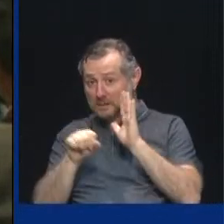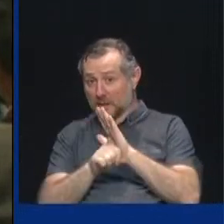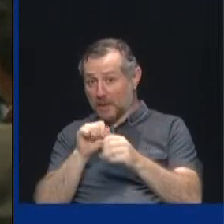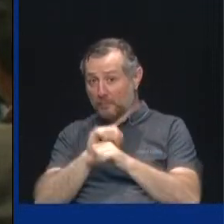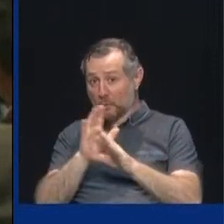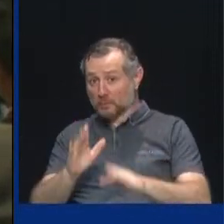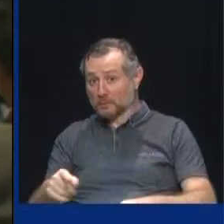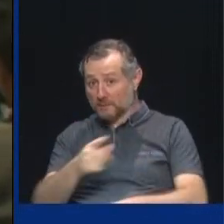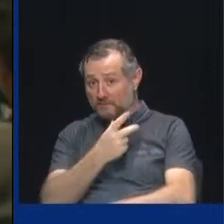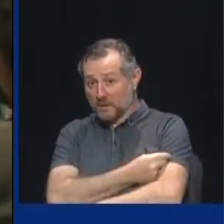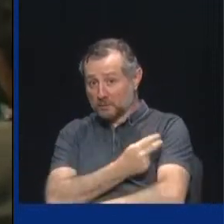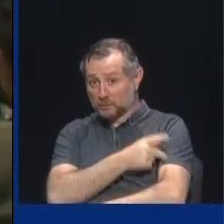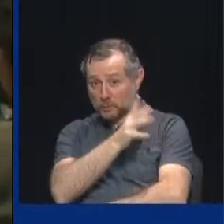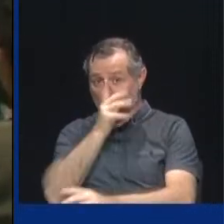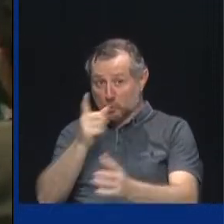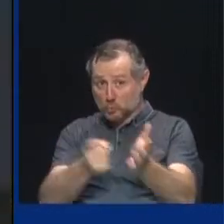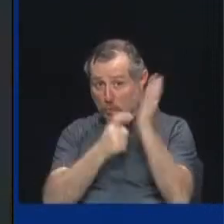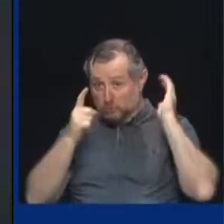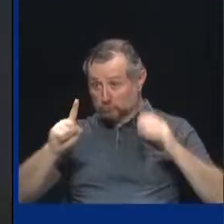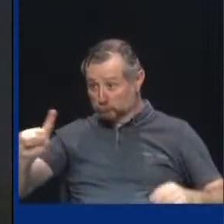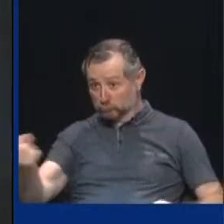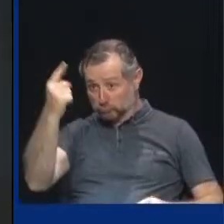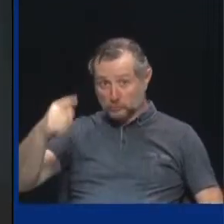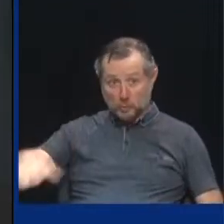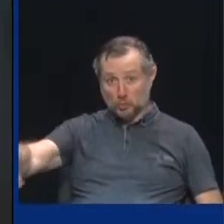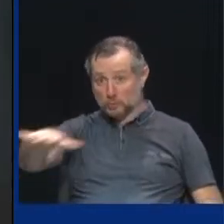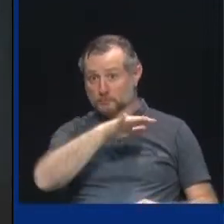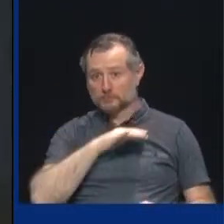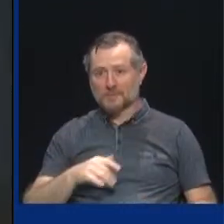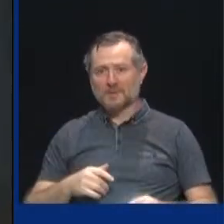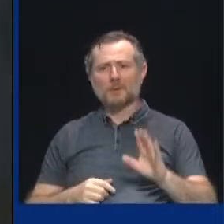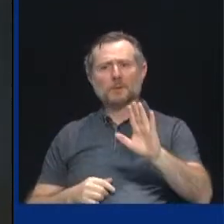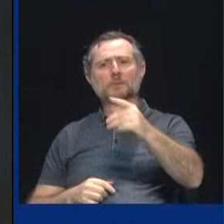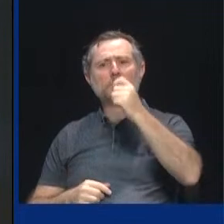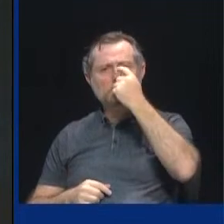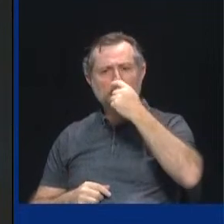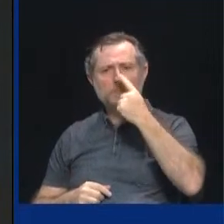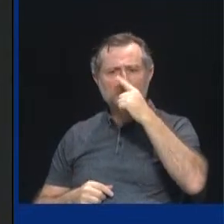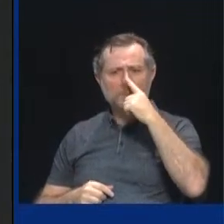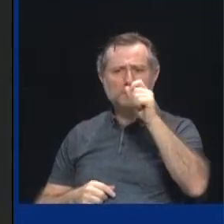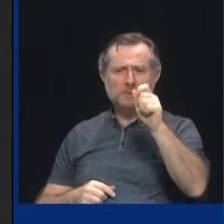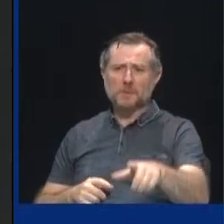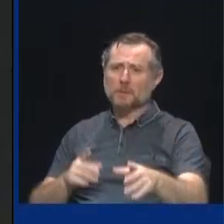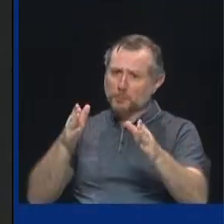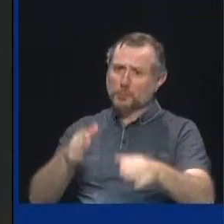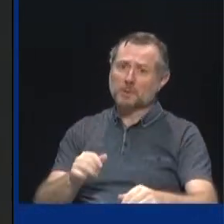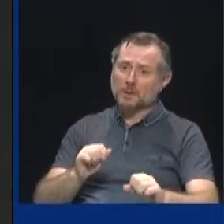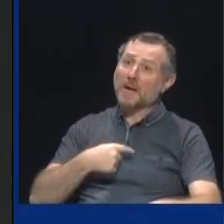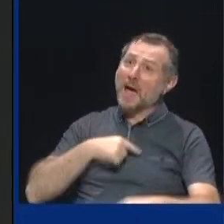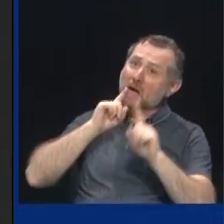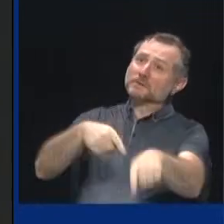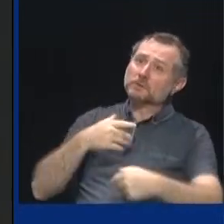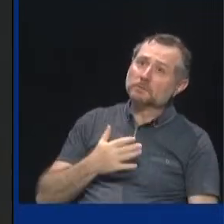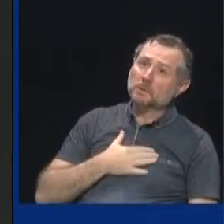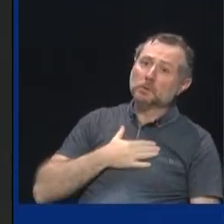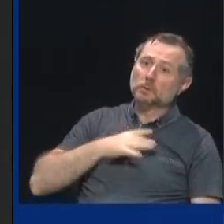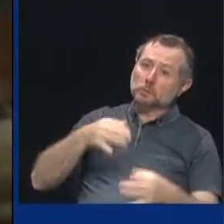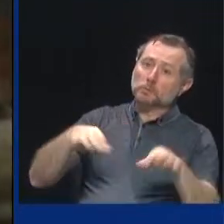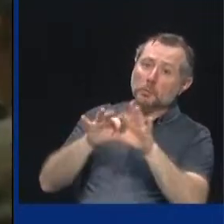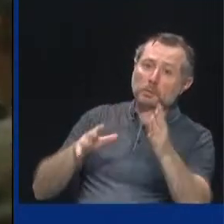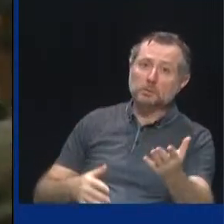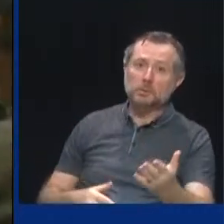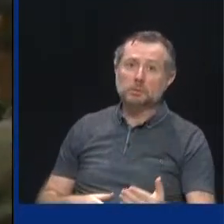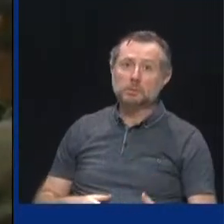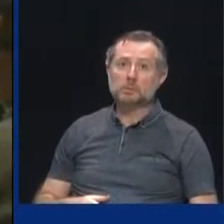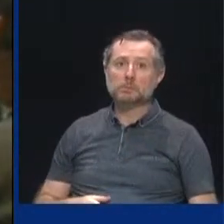Will you require them to get vaccinated? Do you mind if I let someone else ask a question? You can answer that question. Okay. It's important. Yeah, okay. Given the